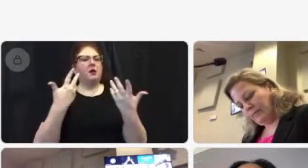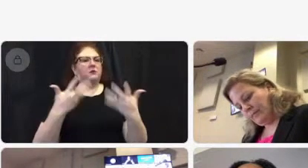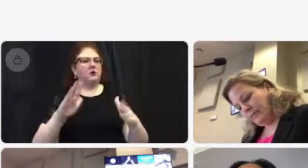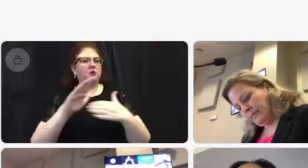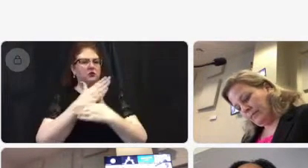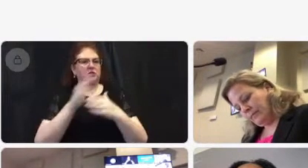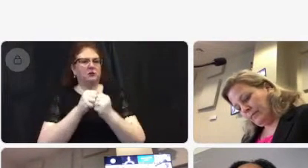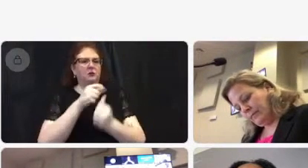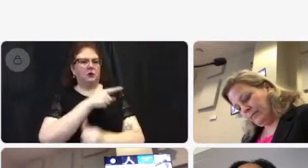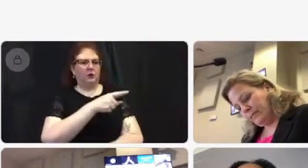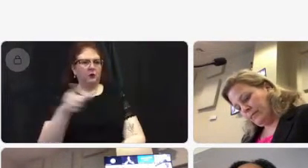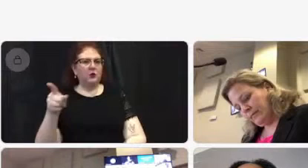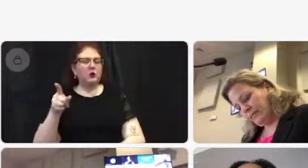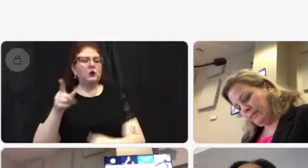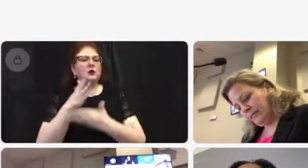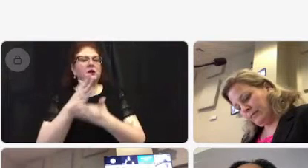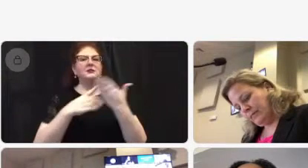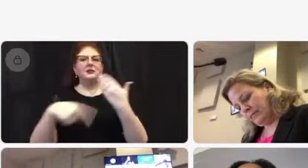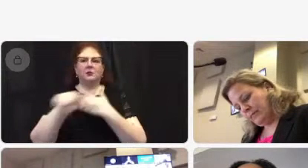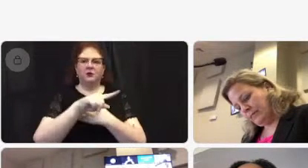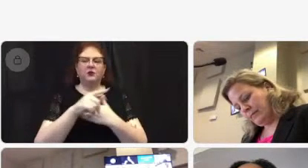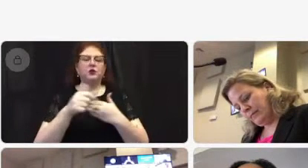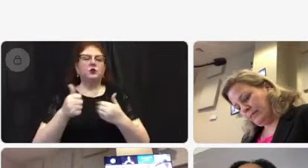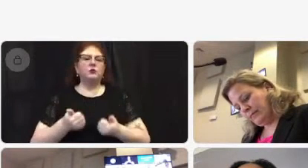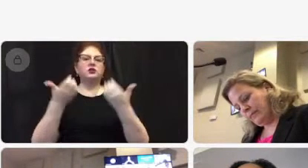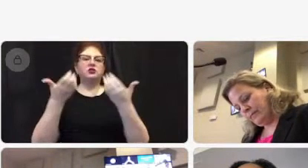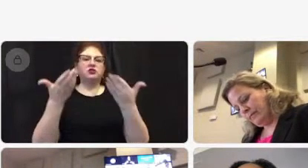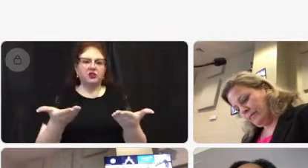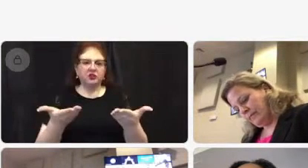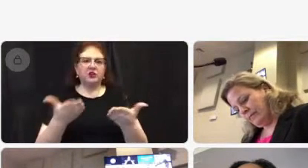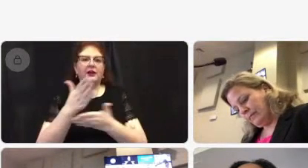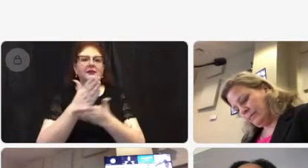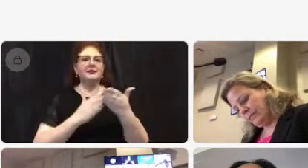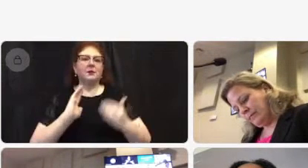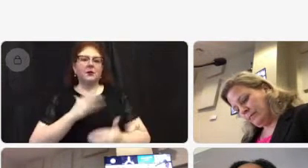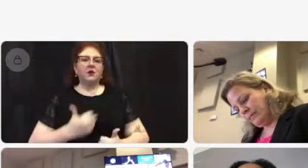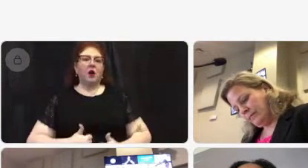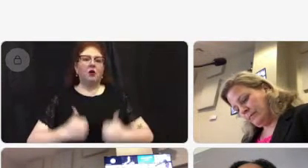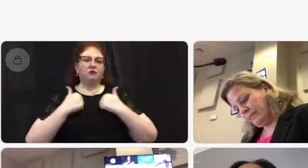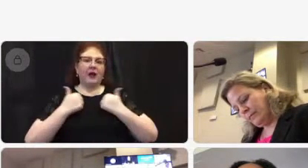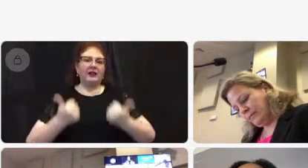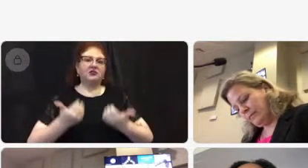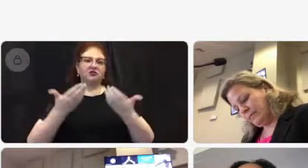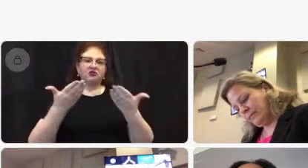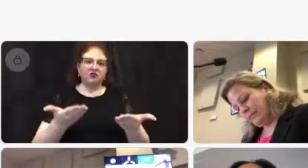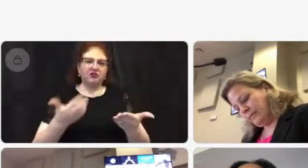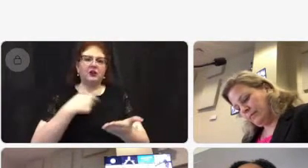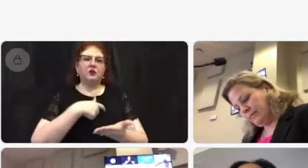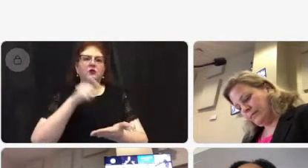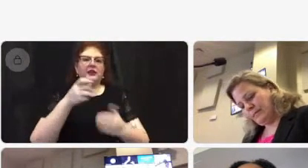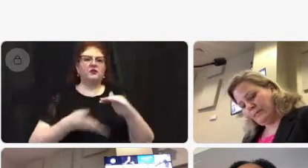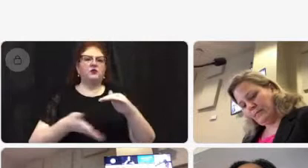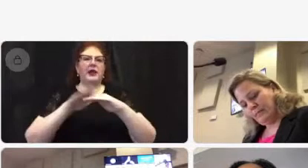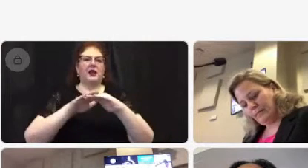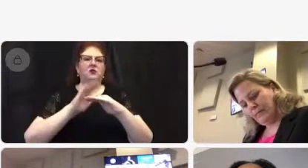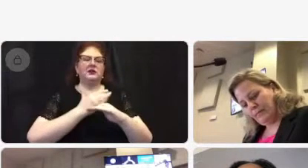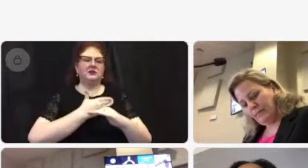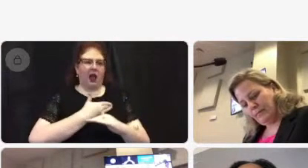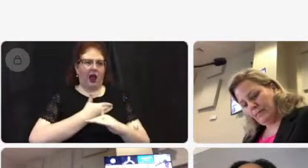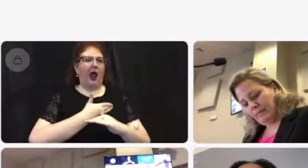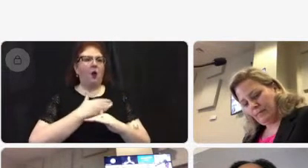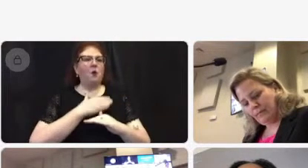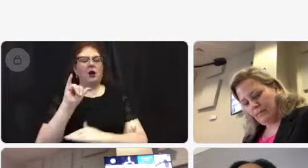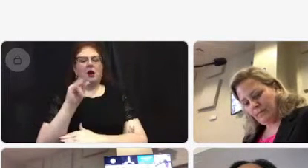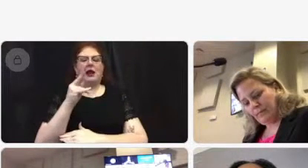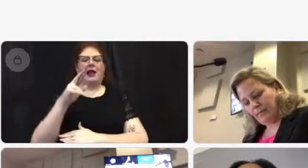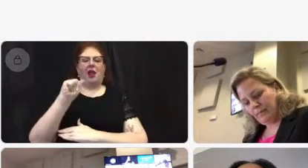of the suggested, from what I've heard from you all, what I've heard from the residents, is that we need to make some increases to infrastructure and to public safety, which